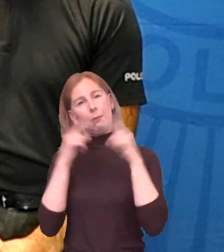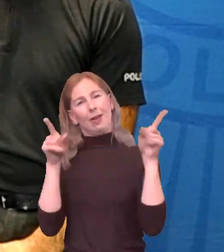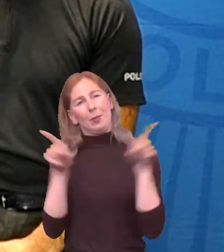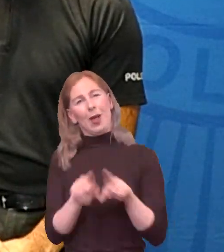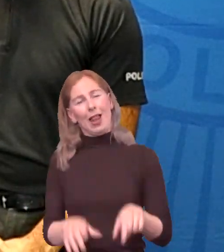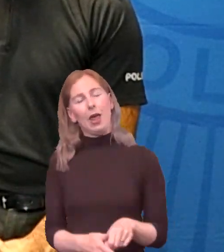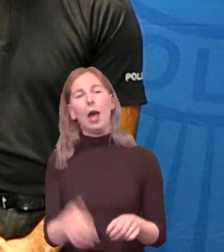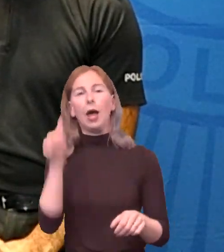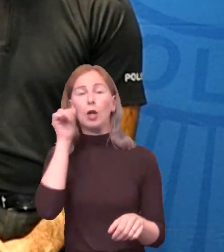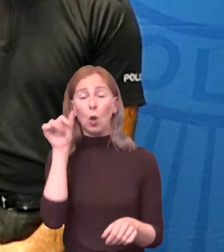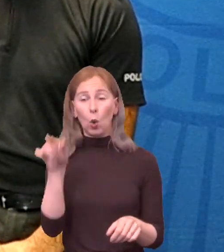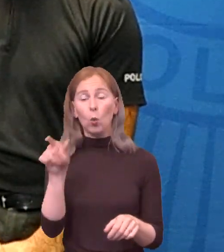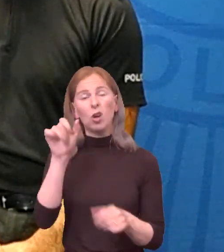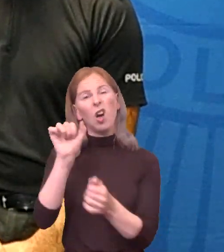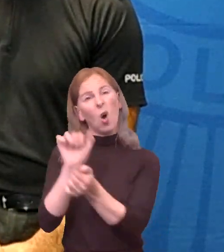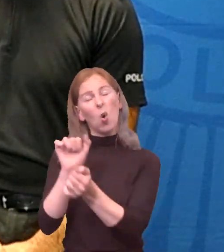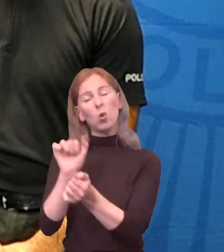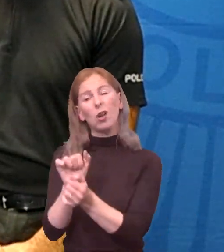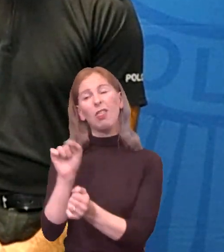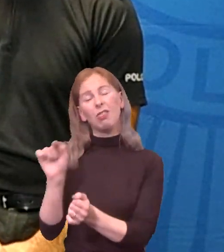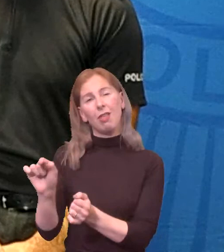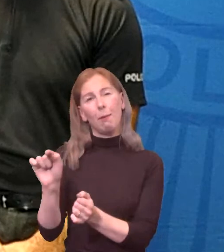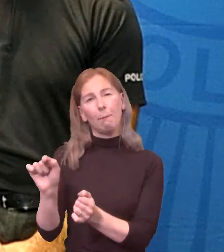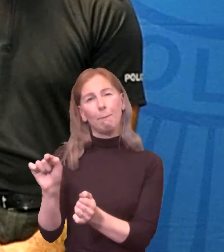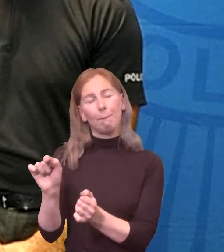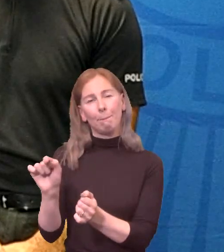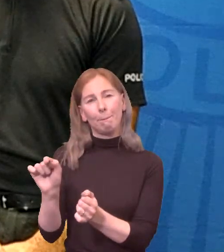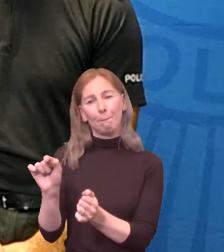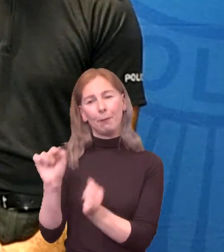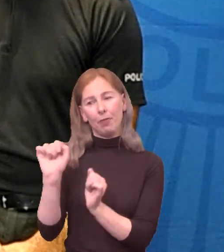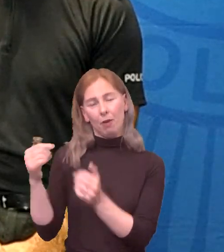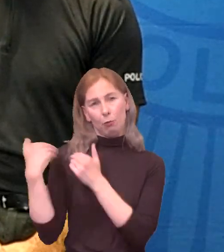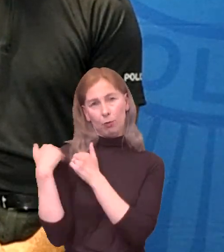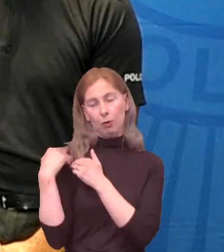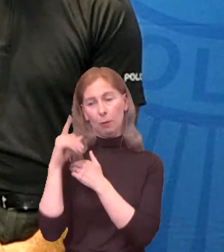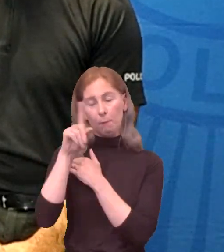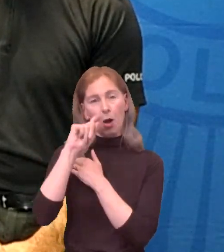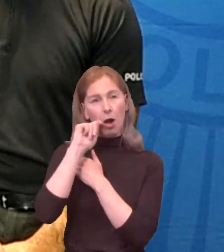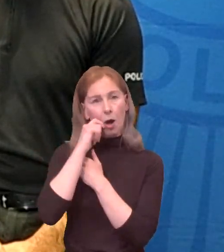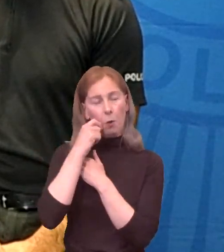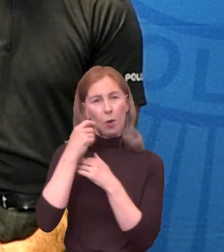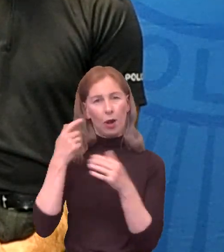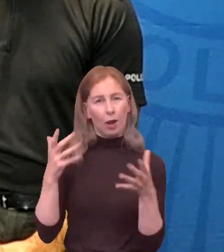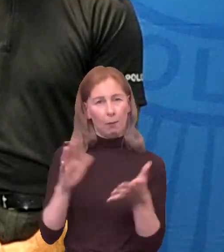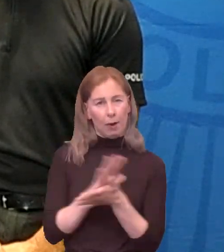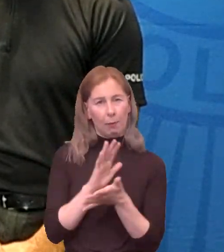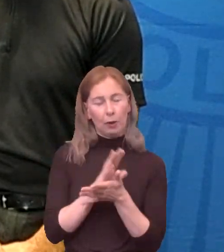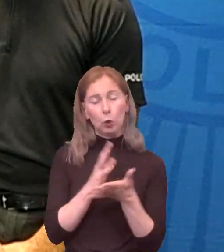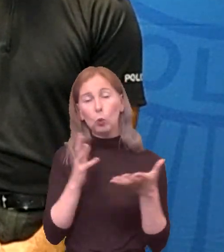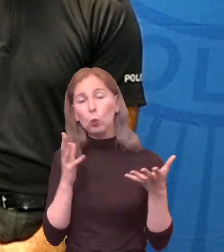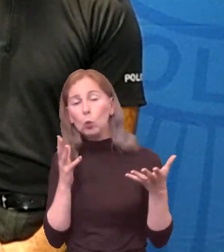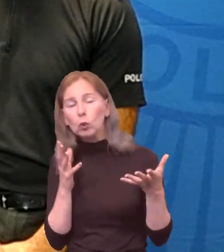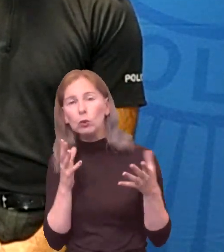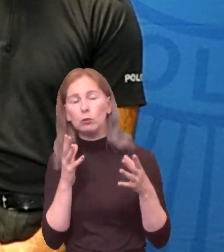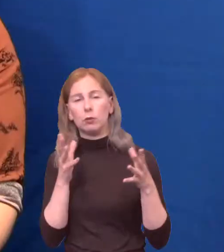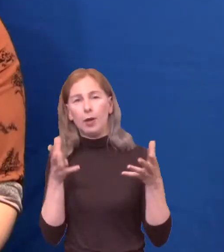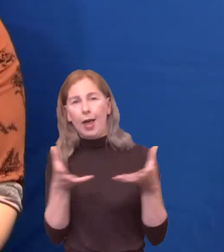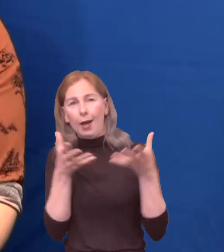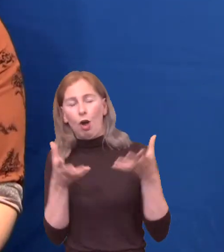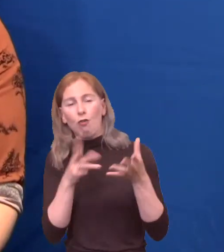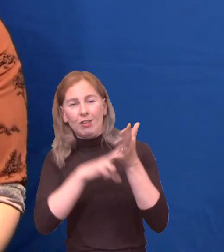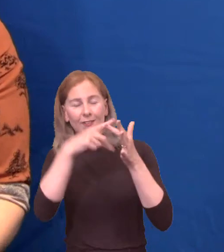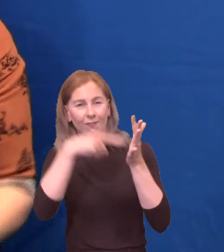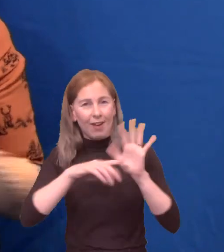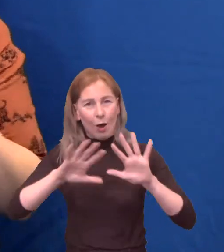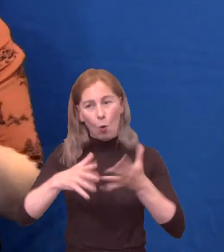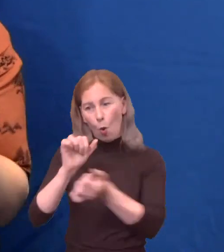owner's responsibility, we're always happy to push that message out where we can to whoever that professional may be, a vet or otherwise.